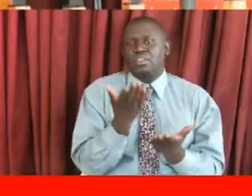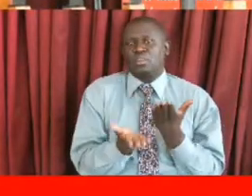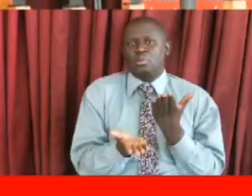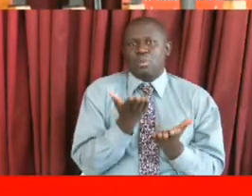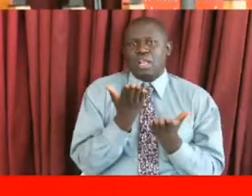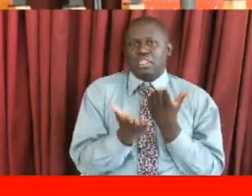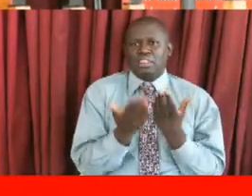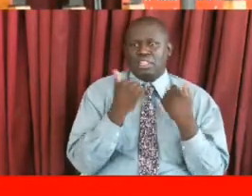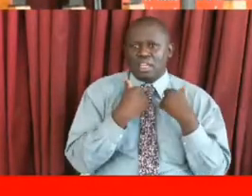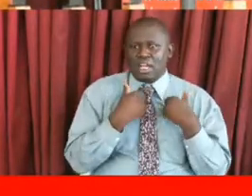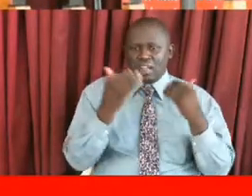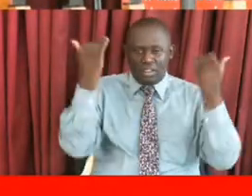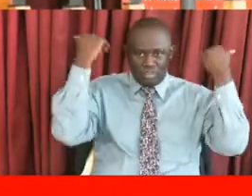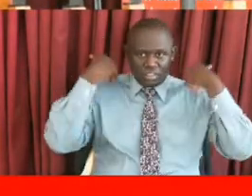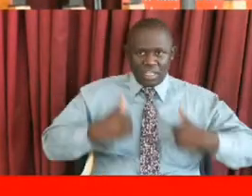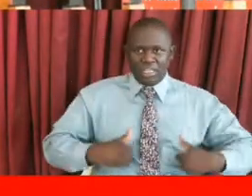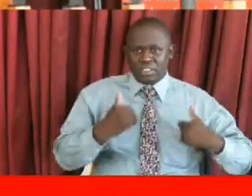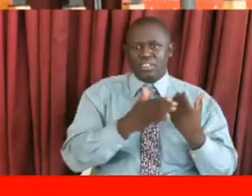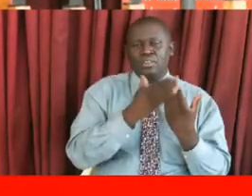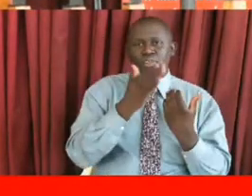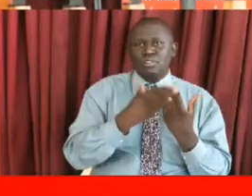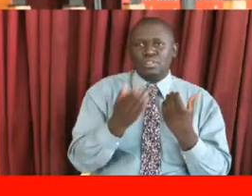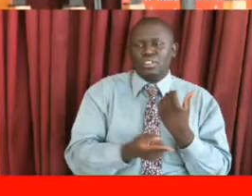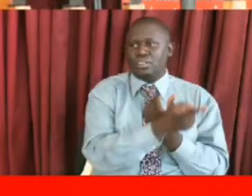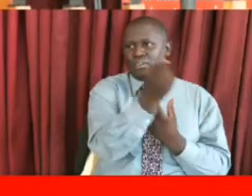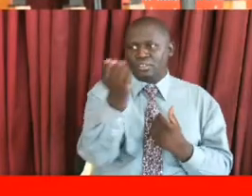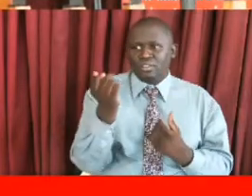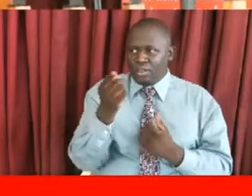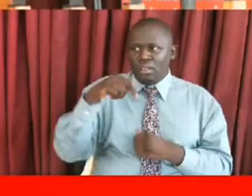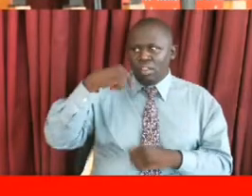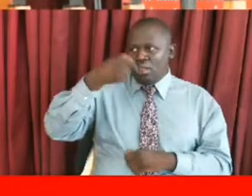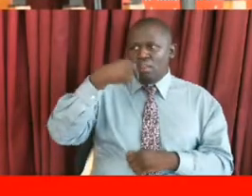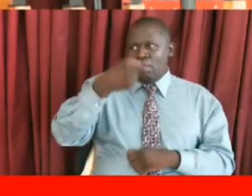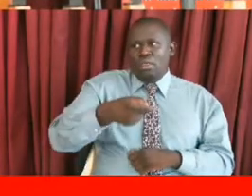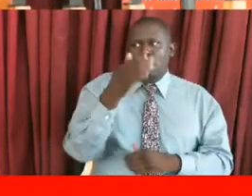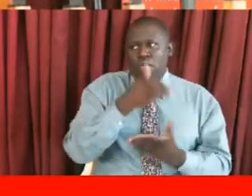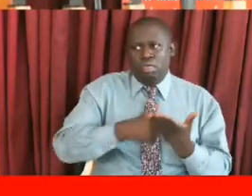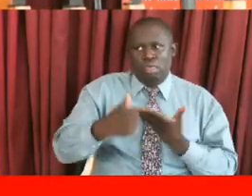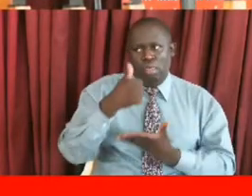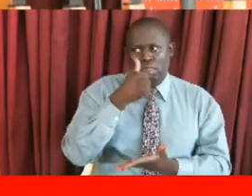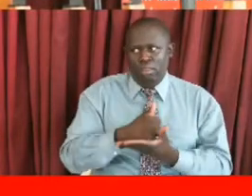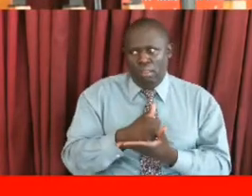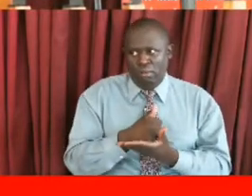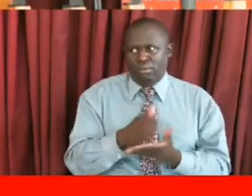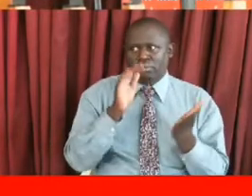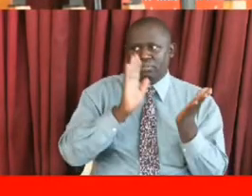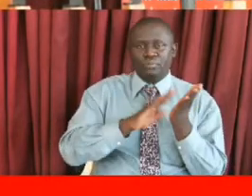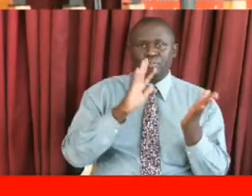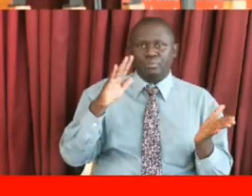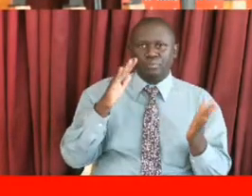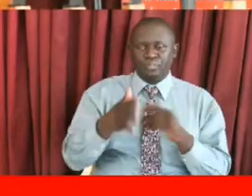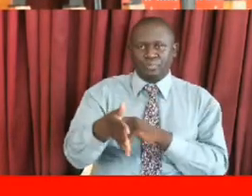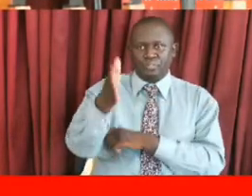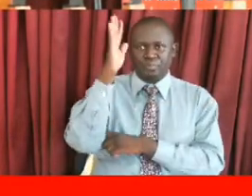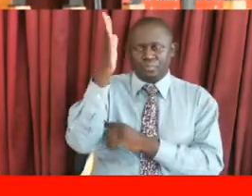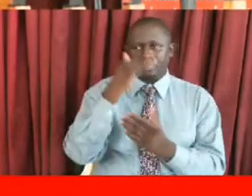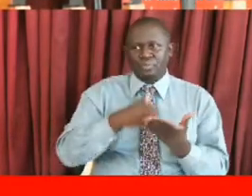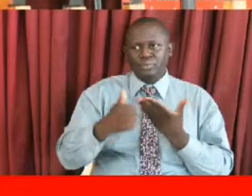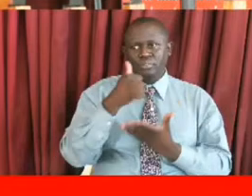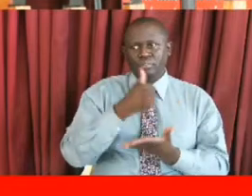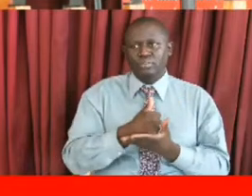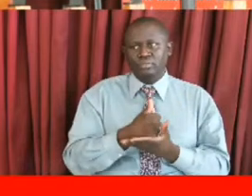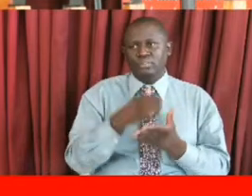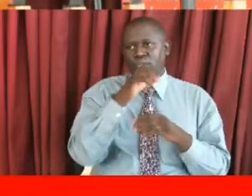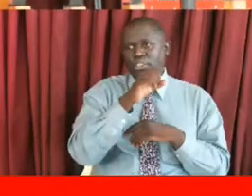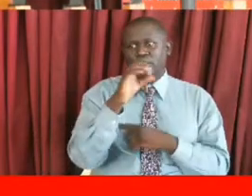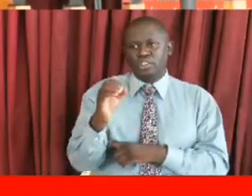I convinced you to say Amen to the one am glory be to God amen amen